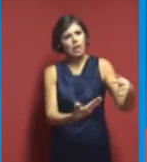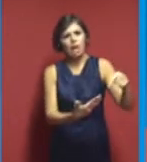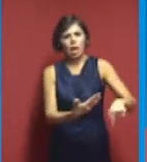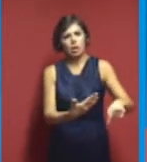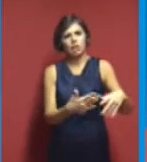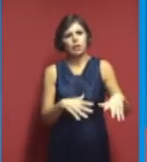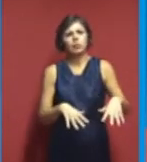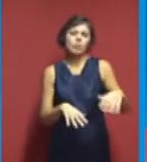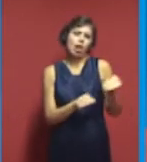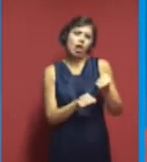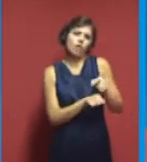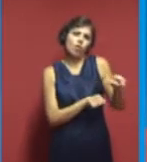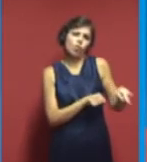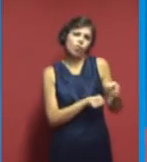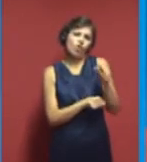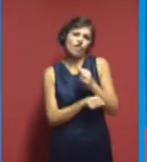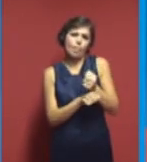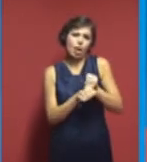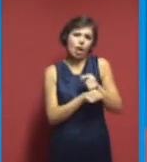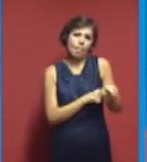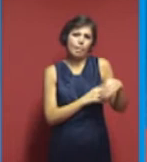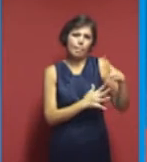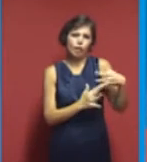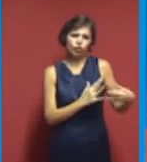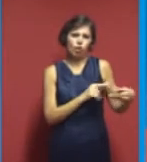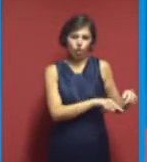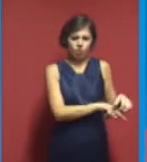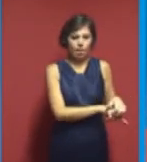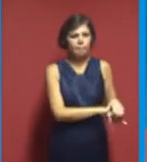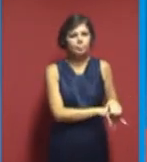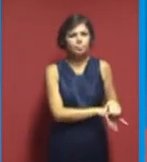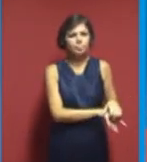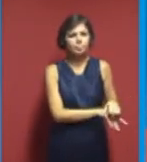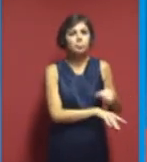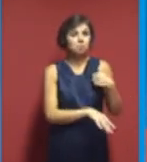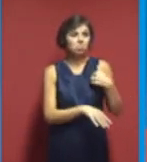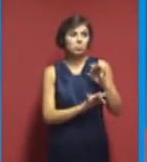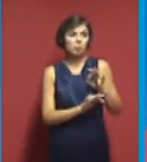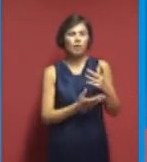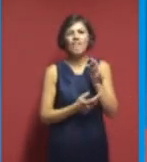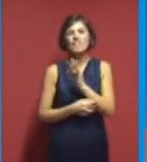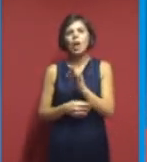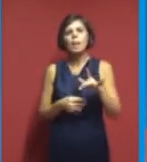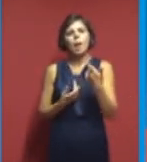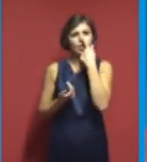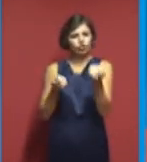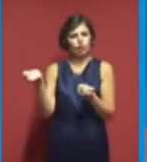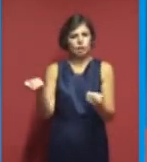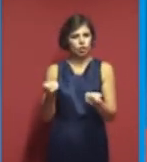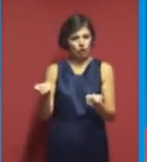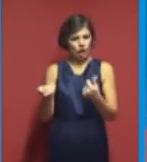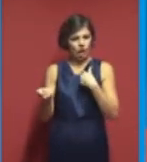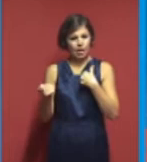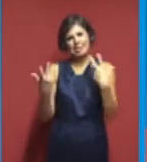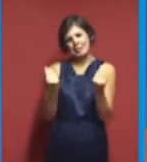I'm now running the Fab Lab Barcelona with colleagues that are sitting around. You will see some of the projects in the Fab Lab exhibition. And I'm also the Fab Foundation